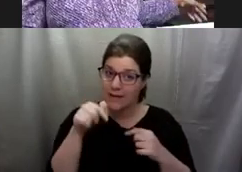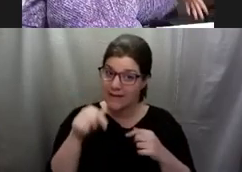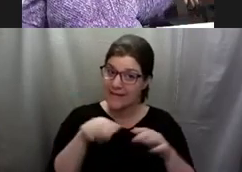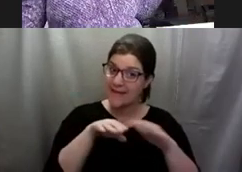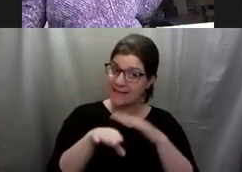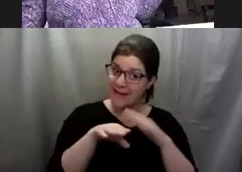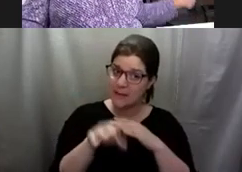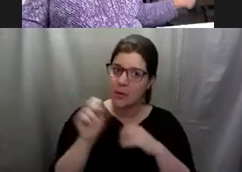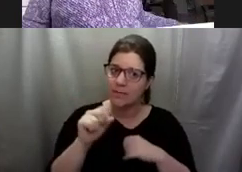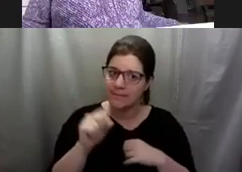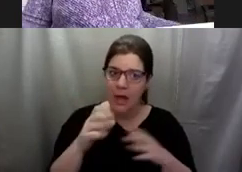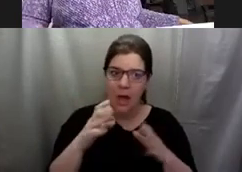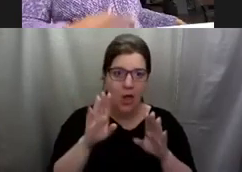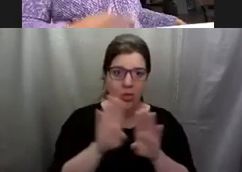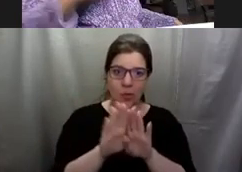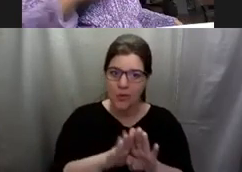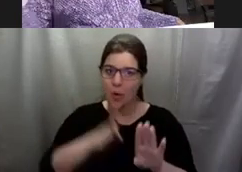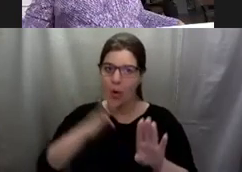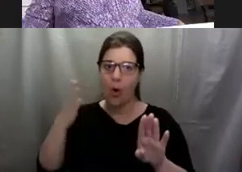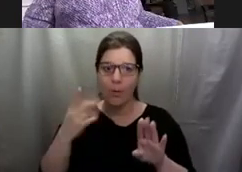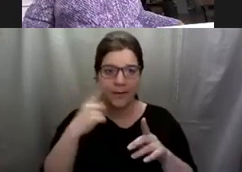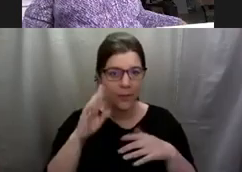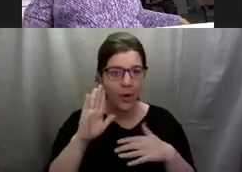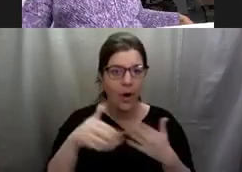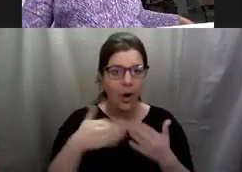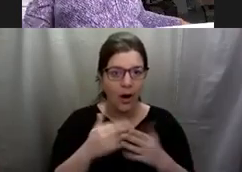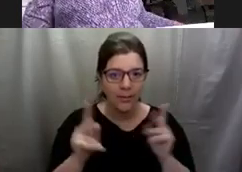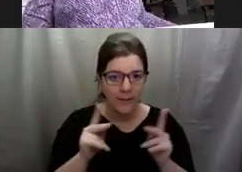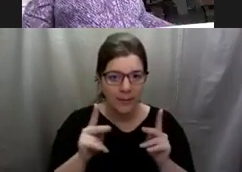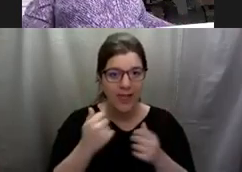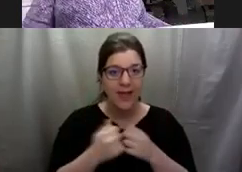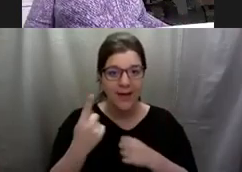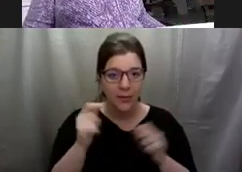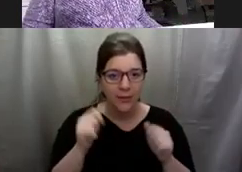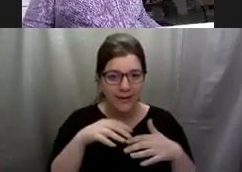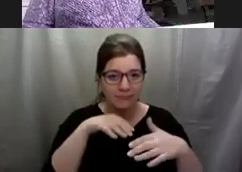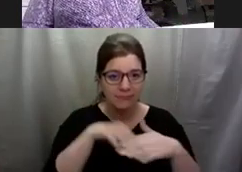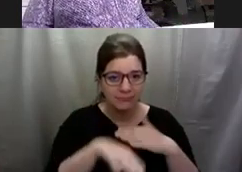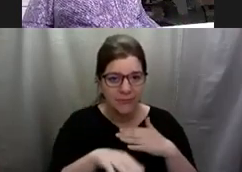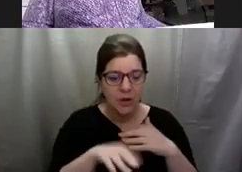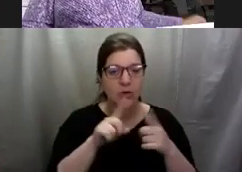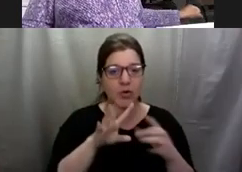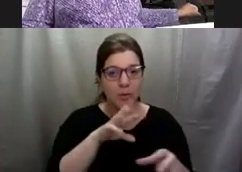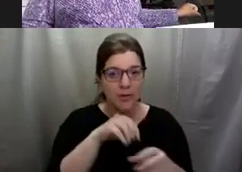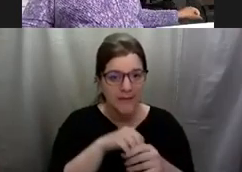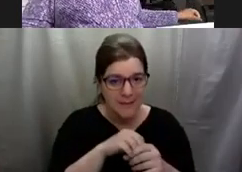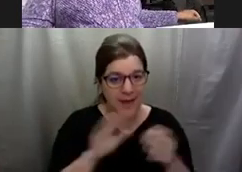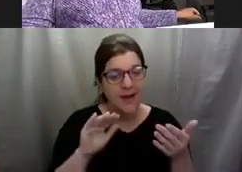opens the door for everyone to be able to participate versus the way that we traditionally